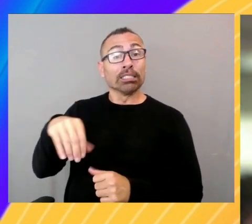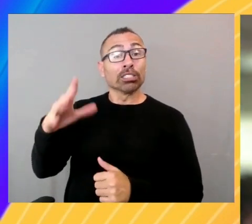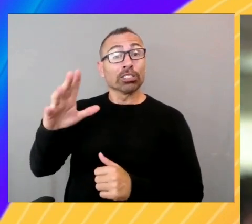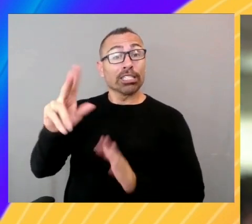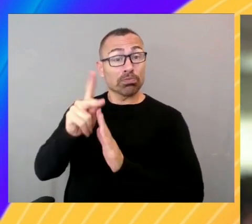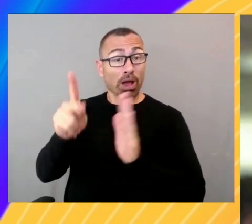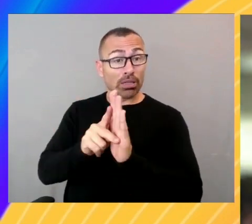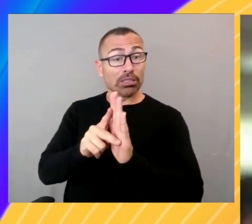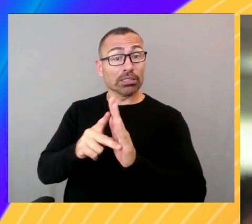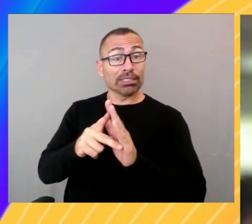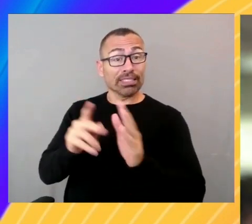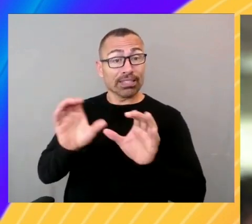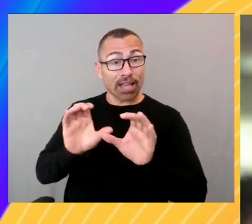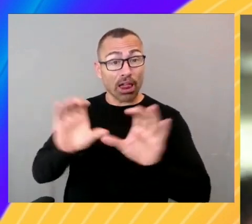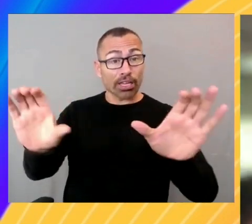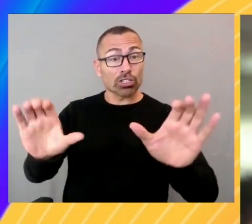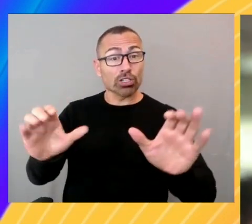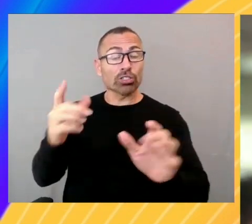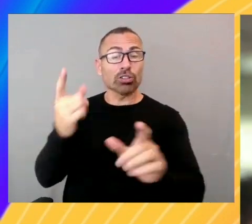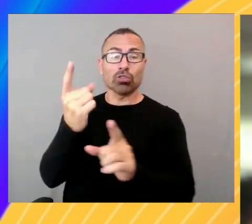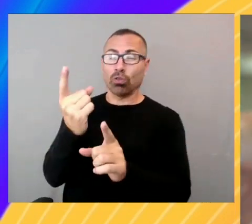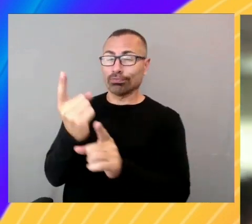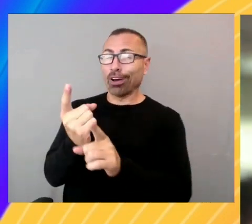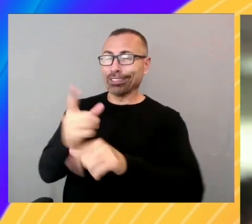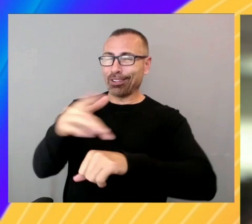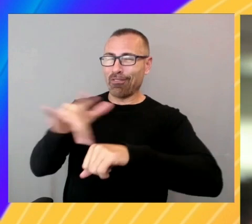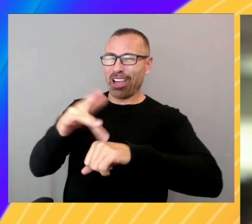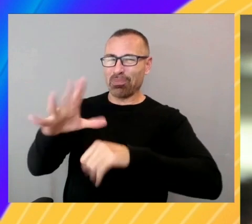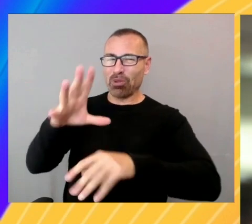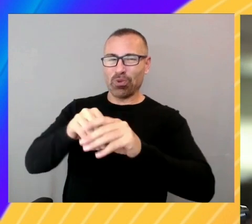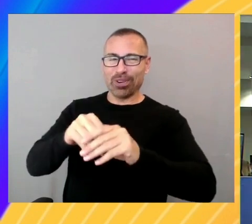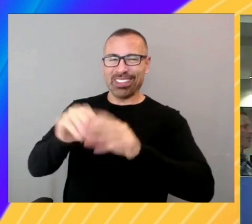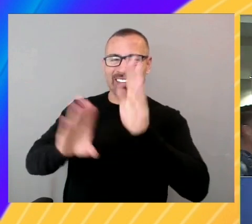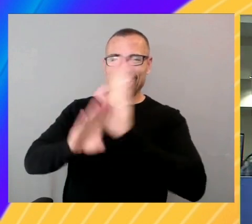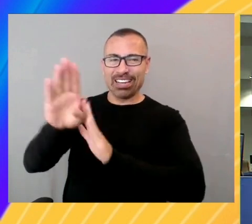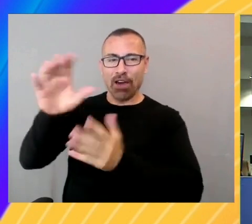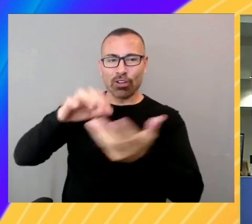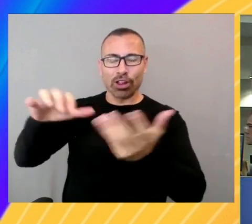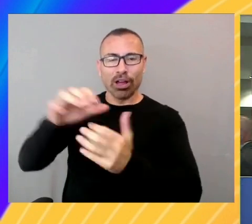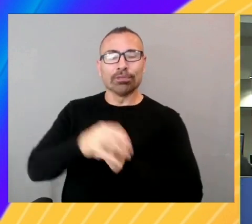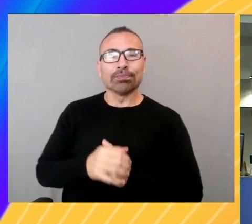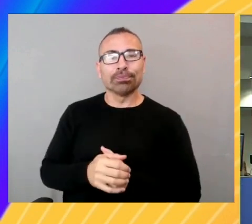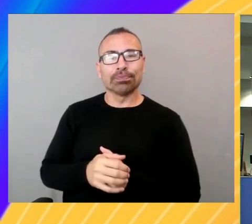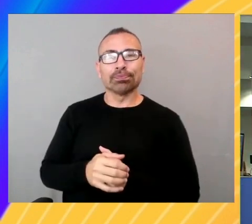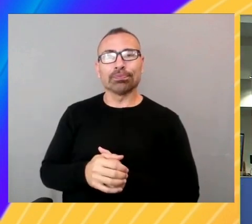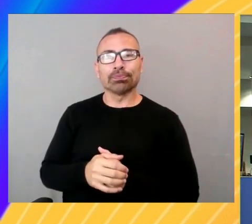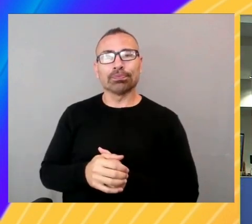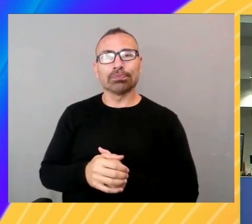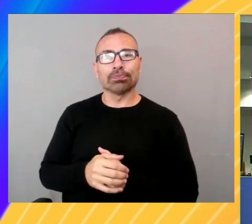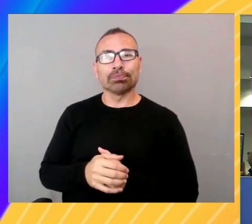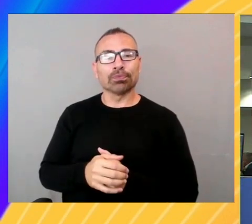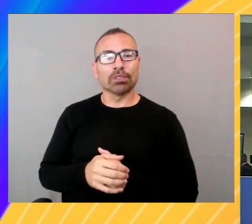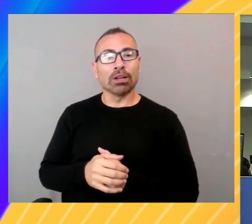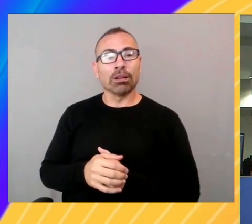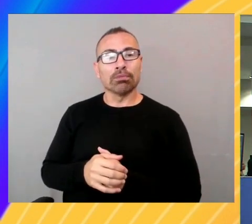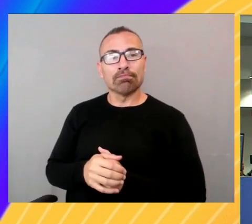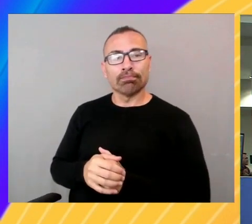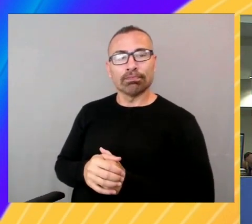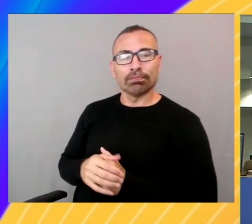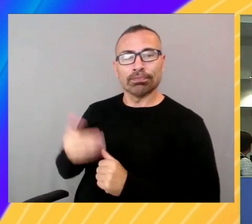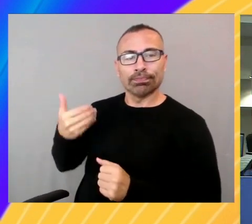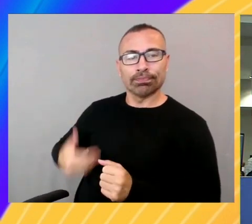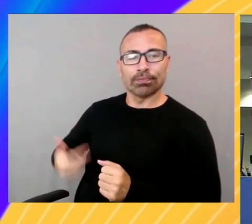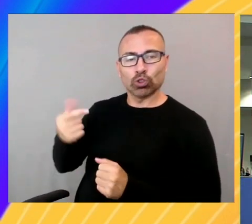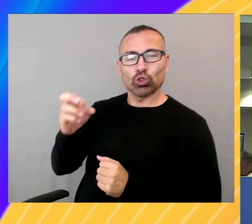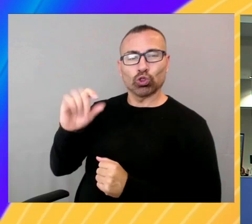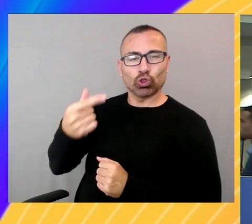It's almost like a perfect timing question. Yes. Awesome. So, well, let's take a look to see how this actually is deployed out.